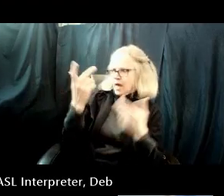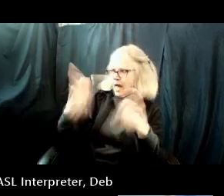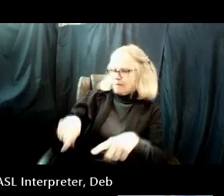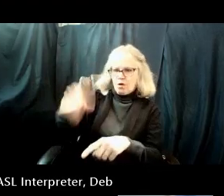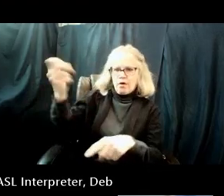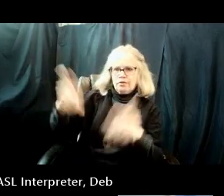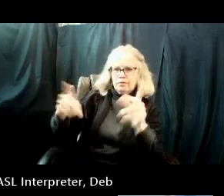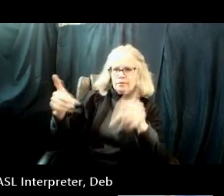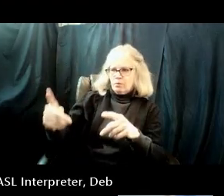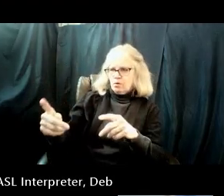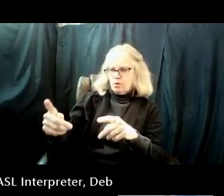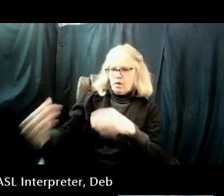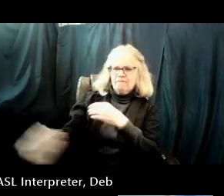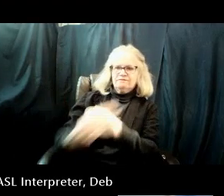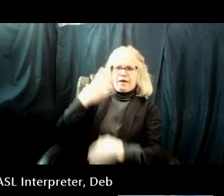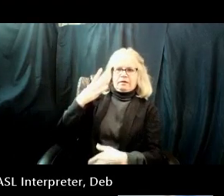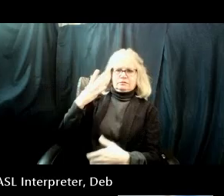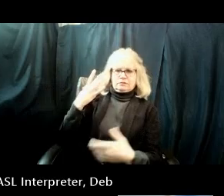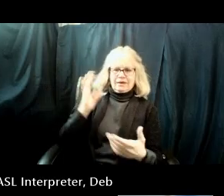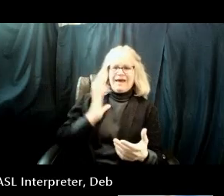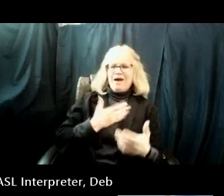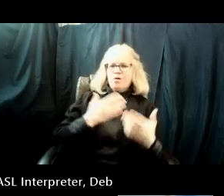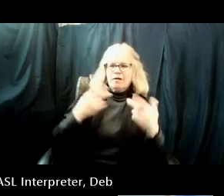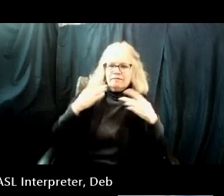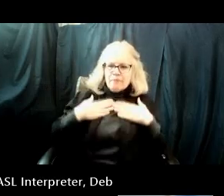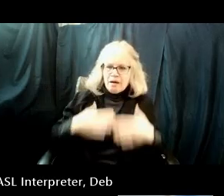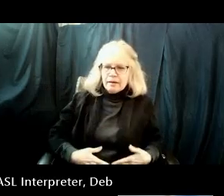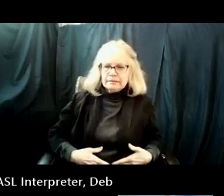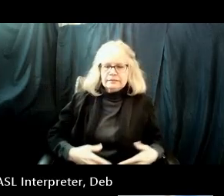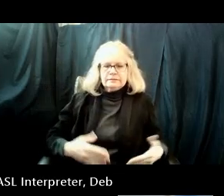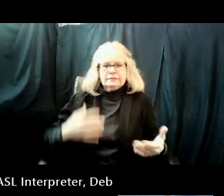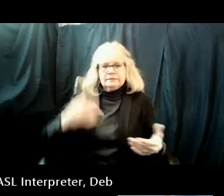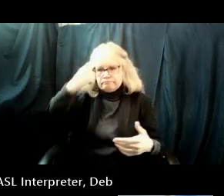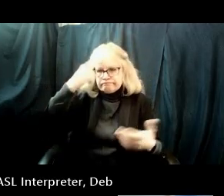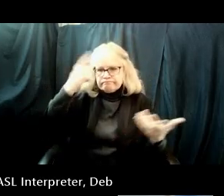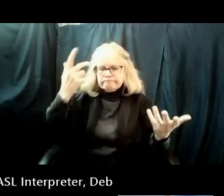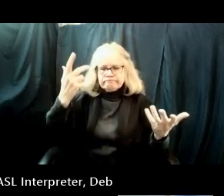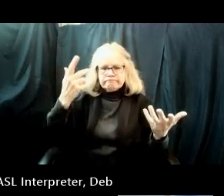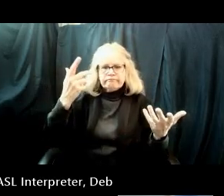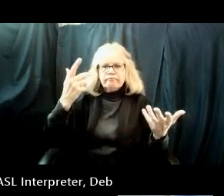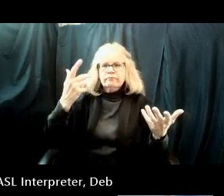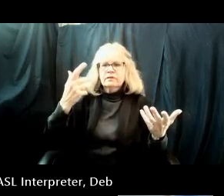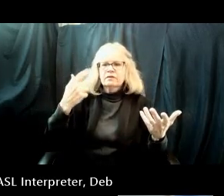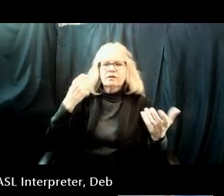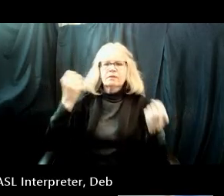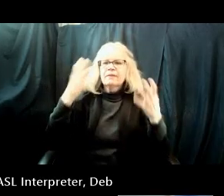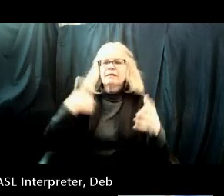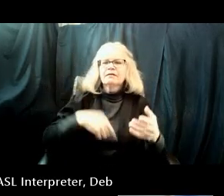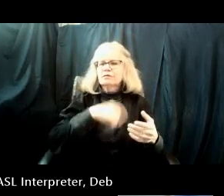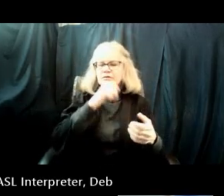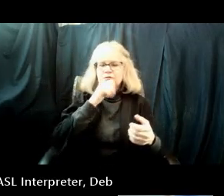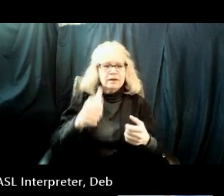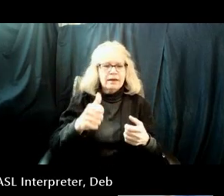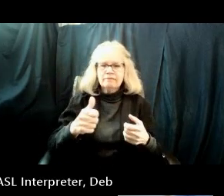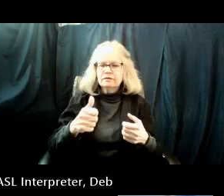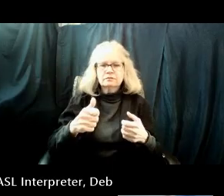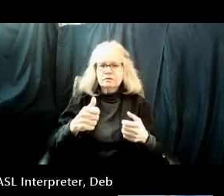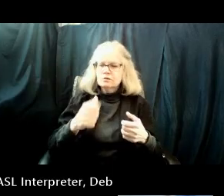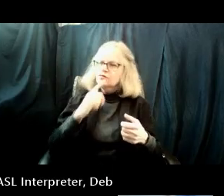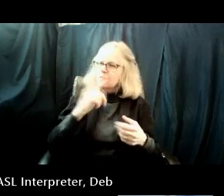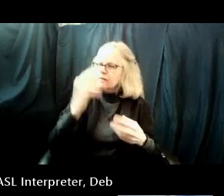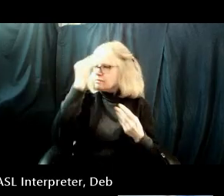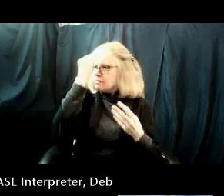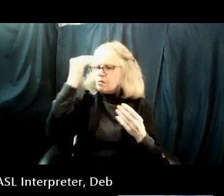an impact on our physiology. And for many of us, we haven't really sat and taken some time to think